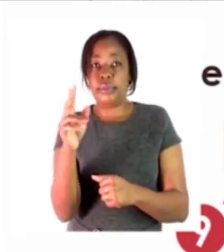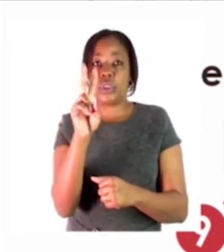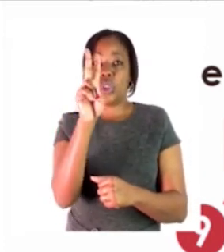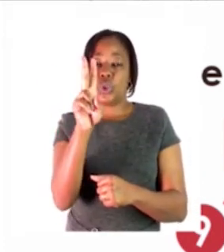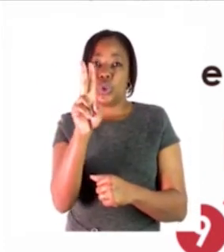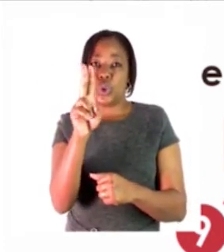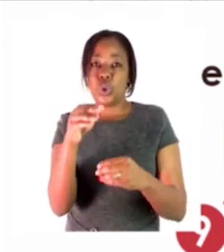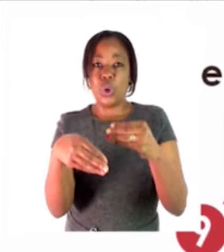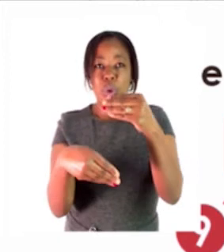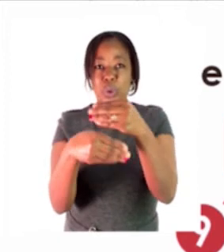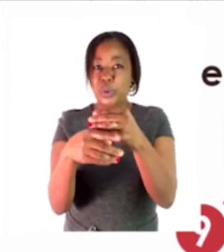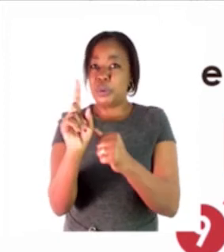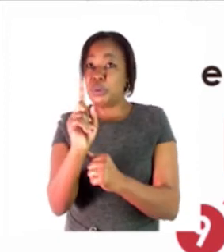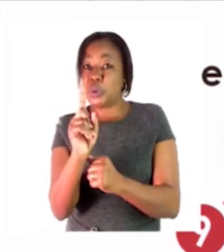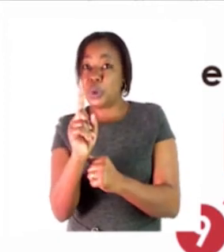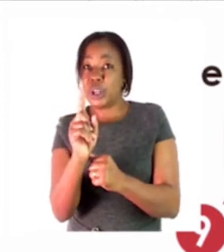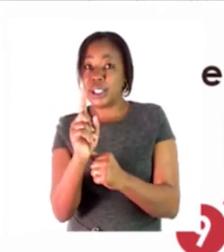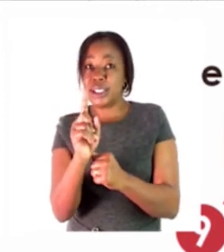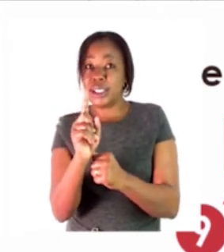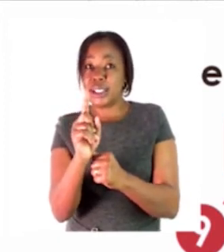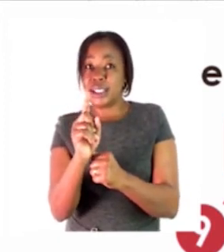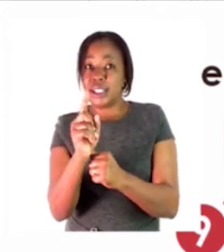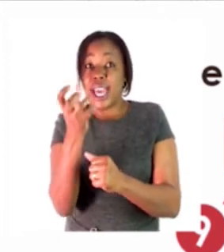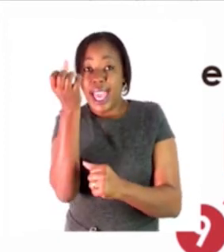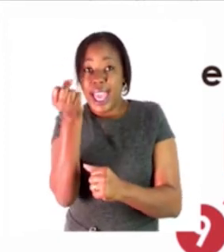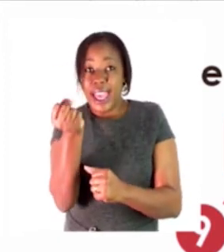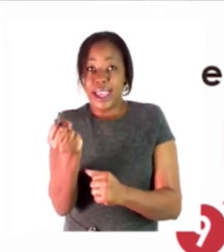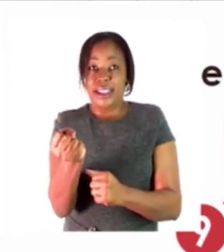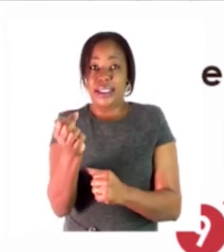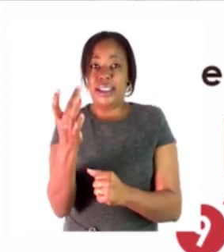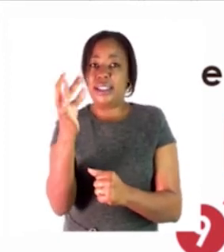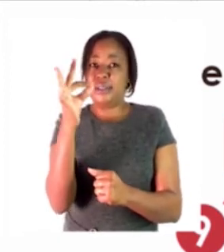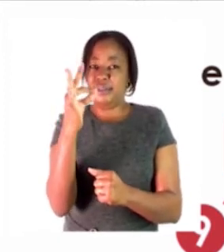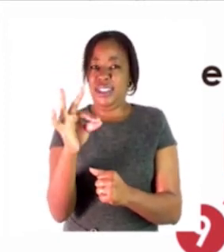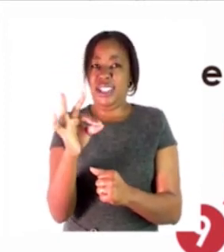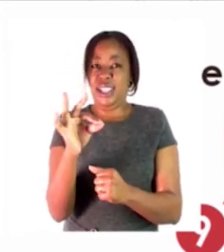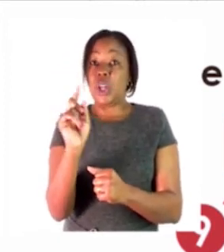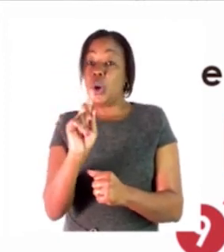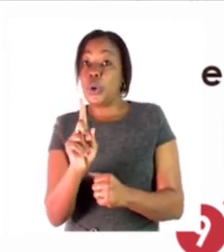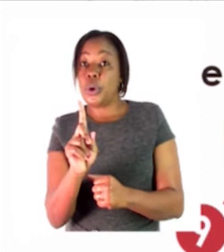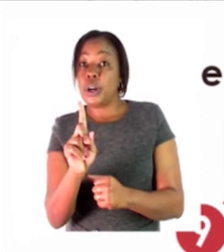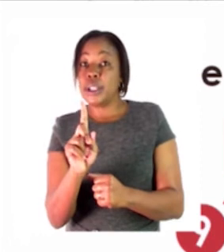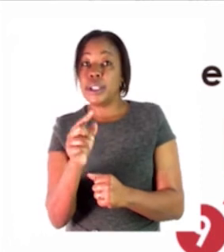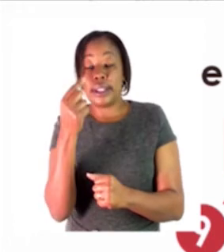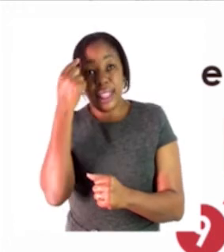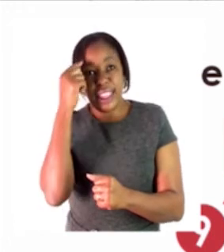9? If you add a 8 again to a 2, are we going to get a 9? No,